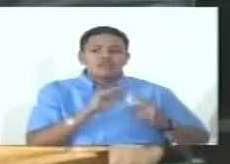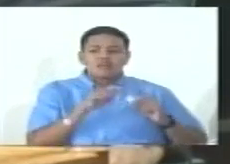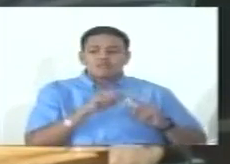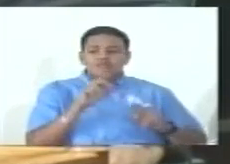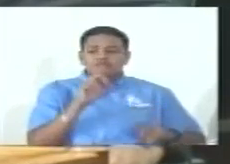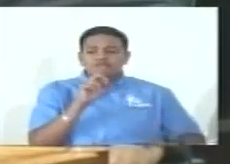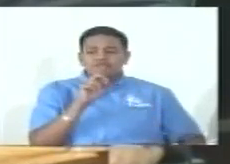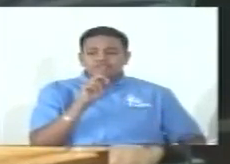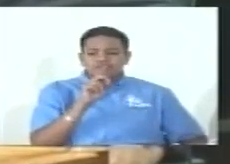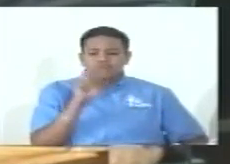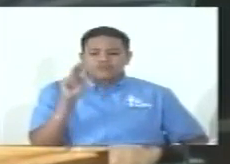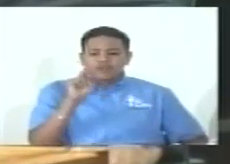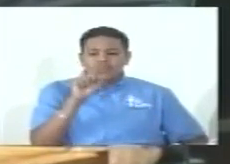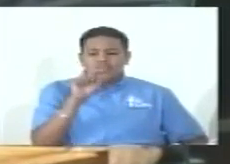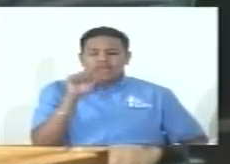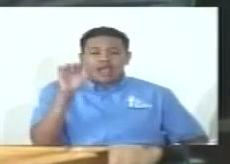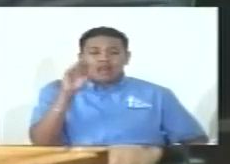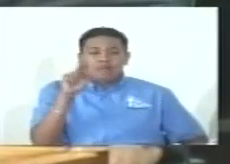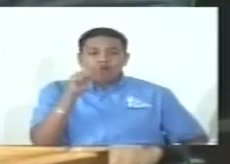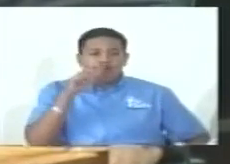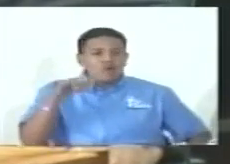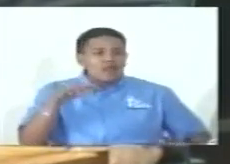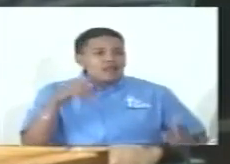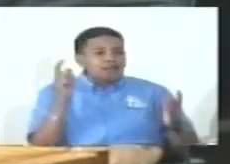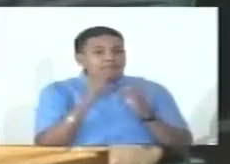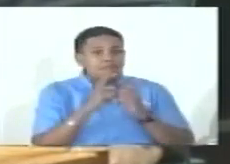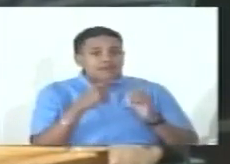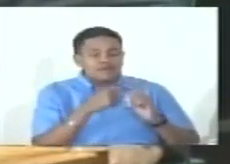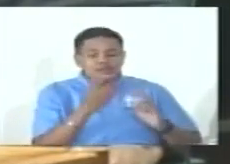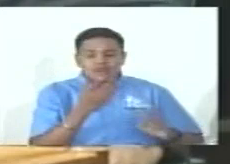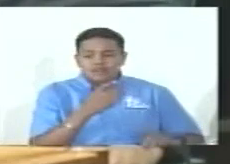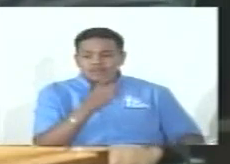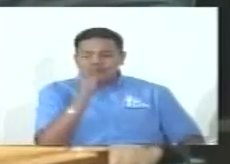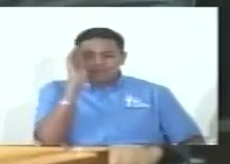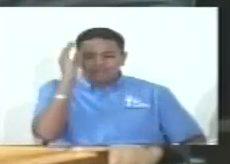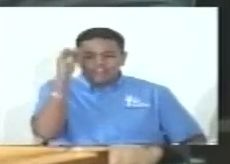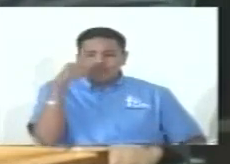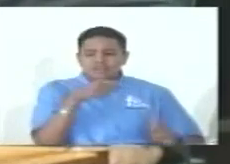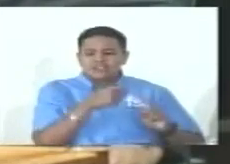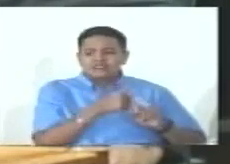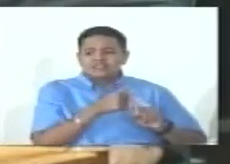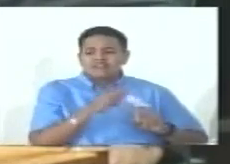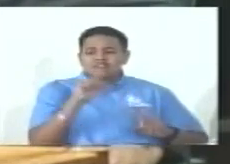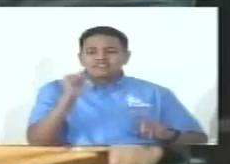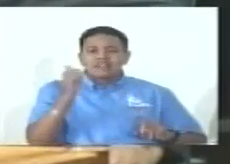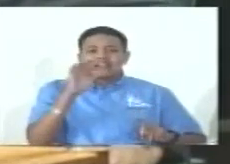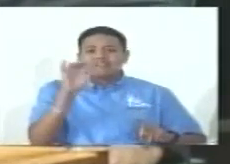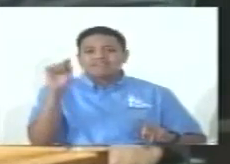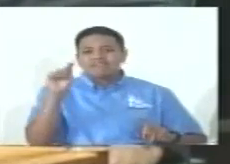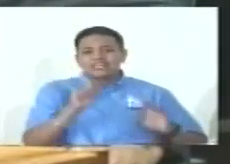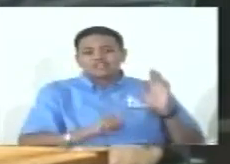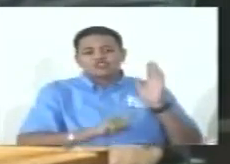not yet met admittedly at that stage, you know, you'd have thought he was 10 feet tall.